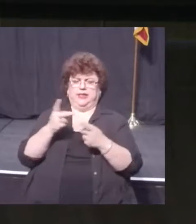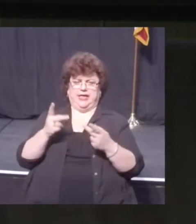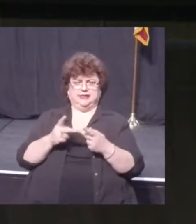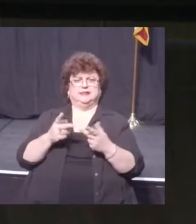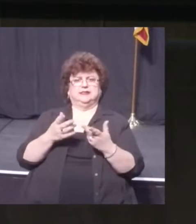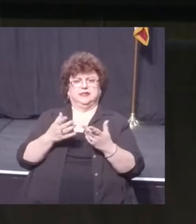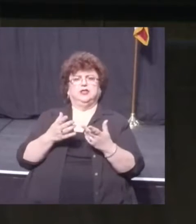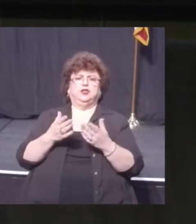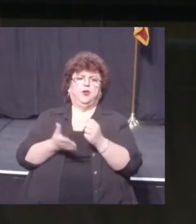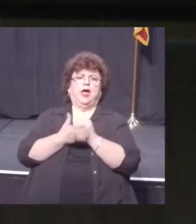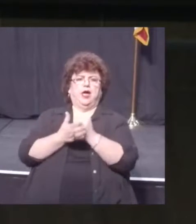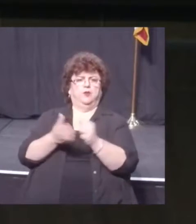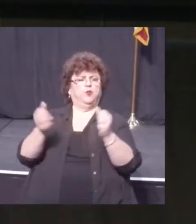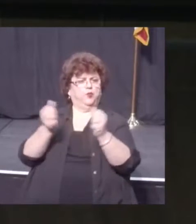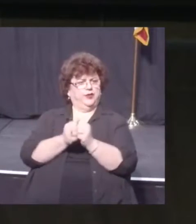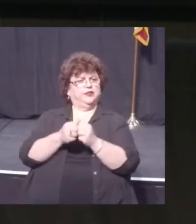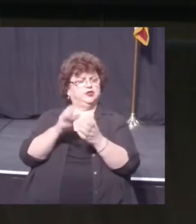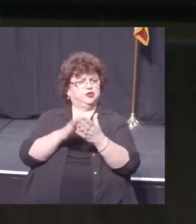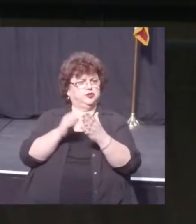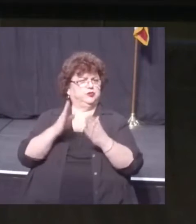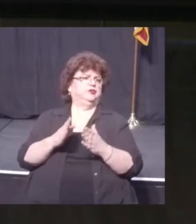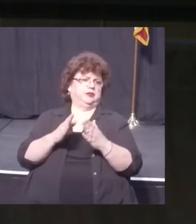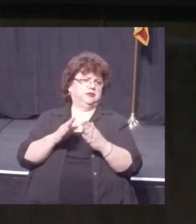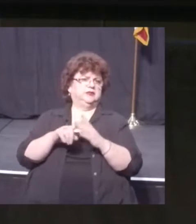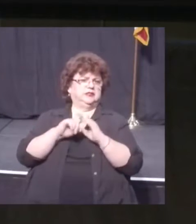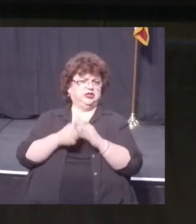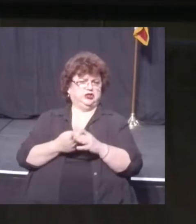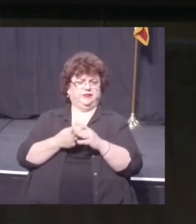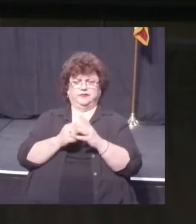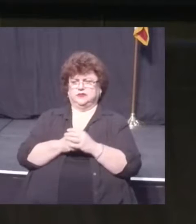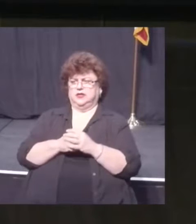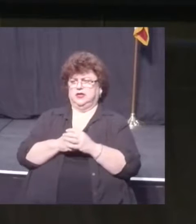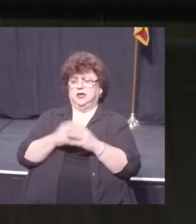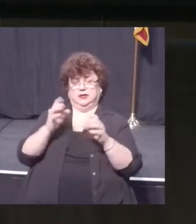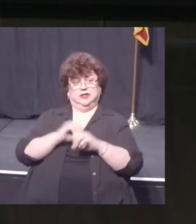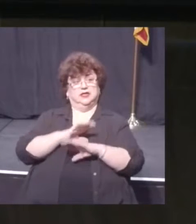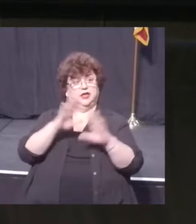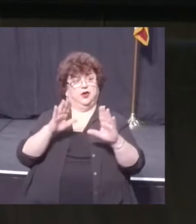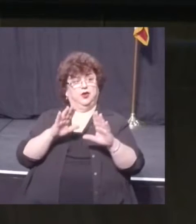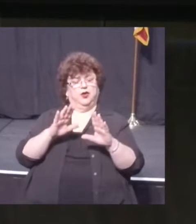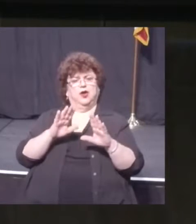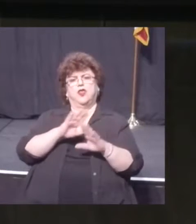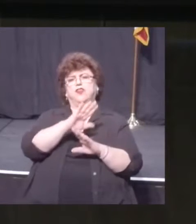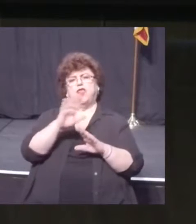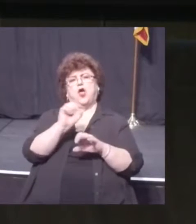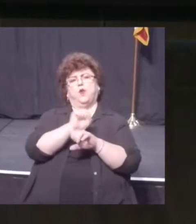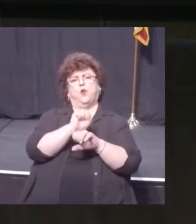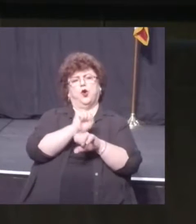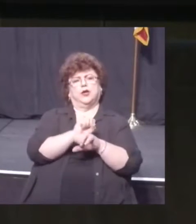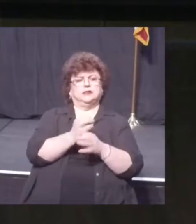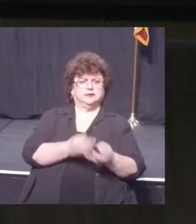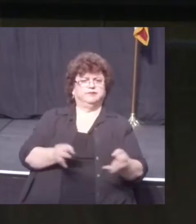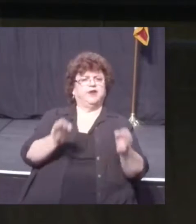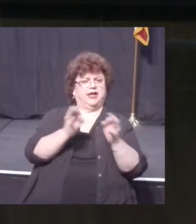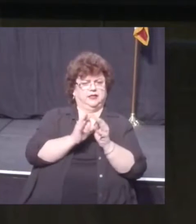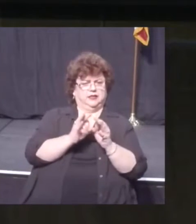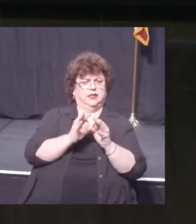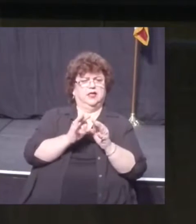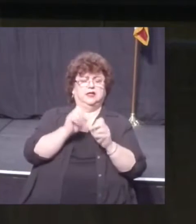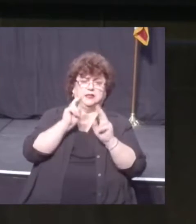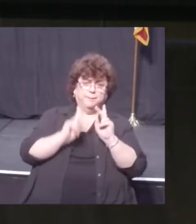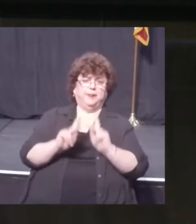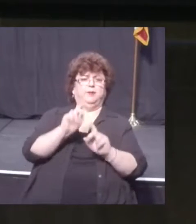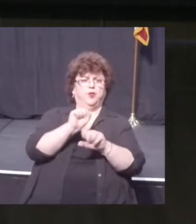student success initiatives. Let me be clear, their work is vital. The people doing the work